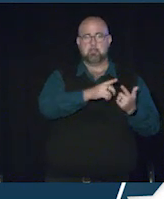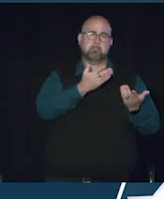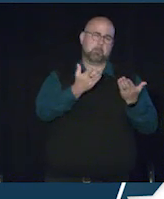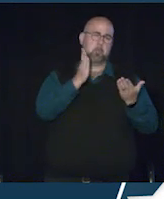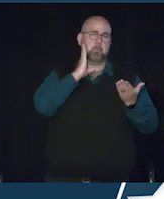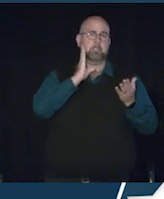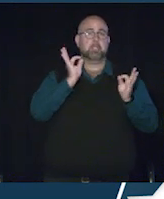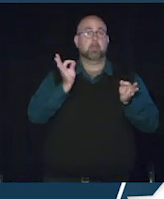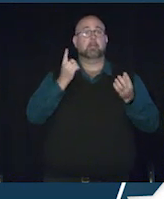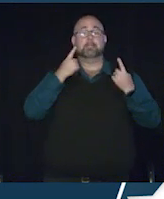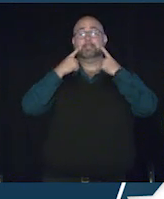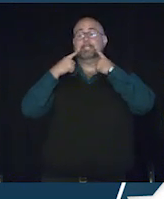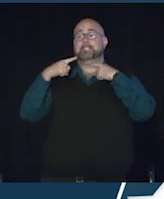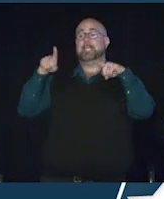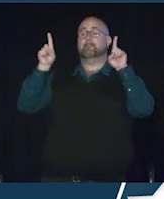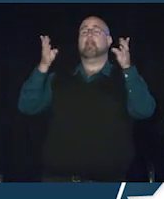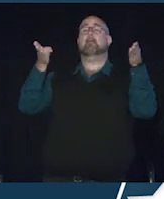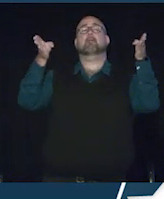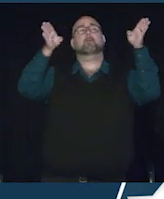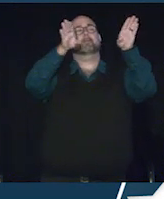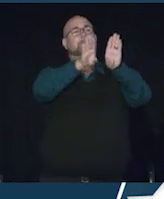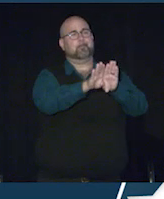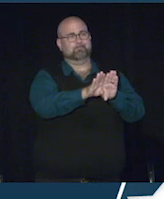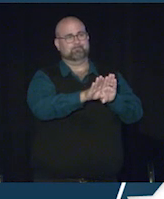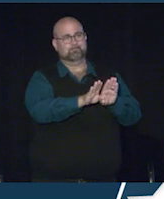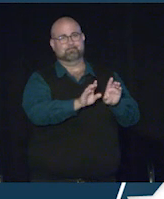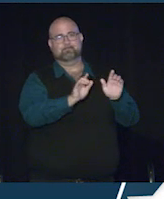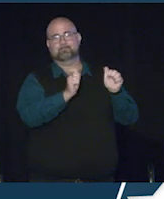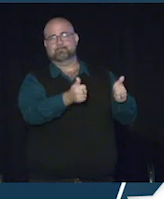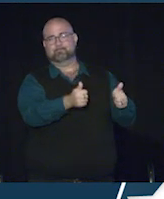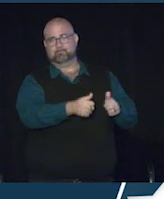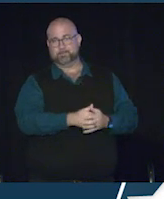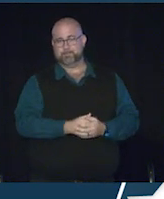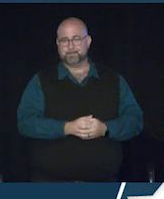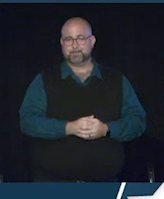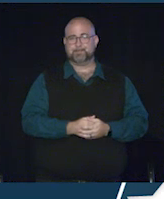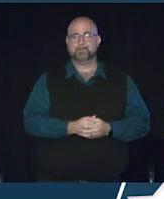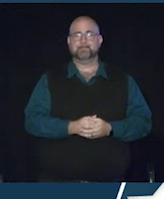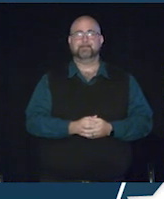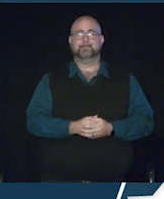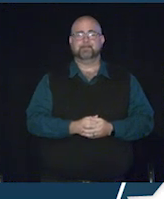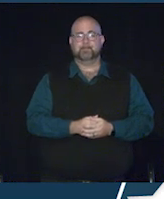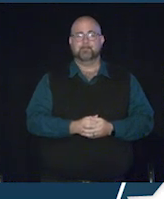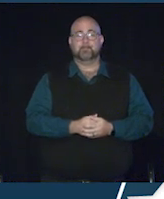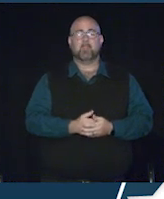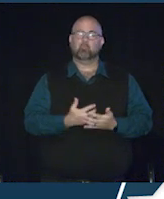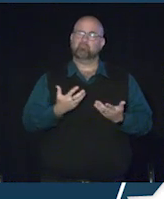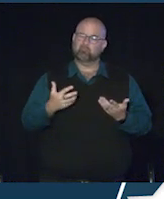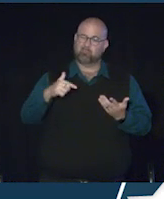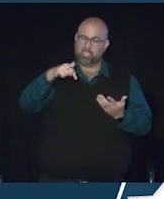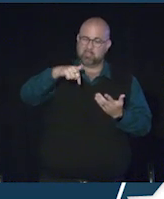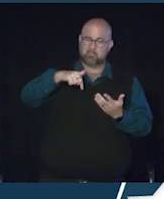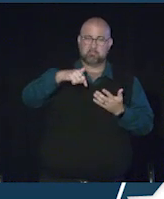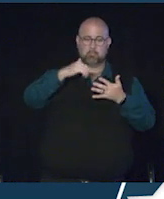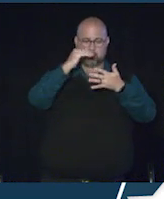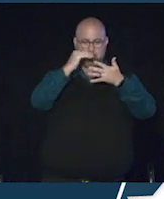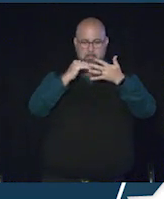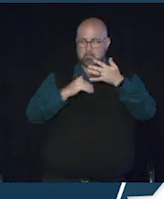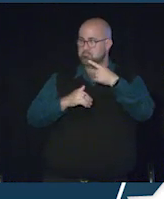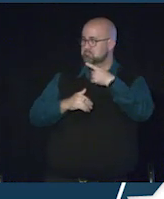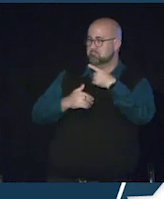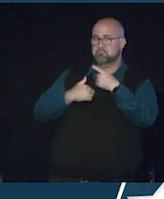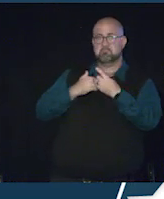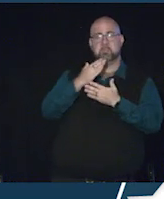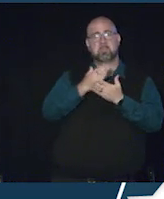successful case closure. Now, this is just a list of some